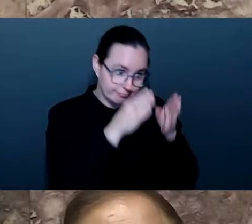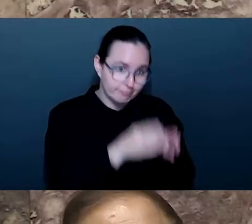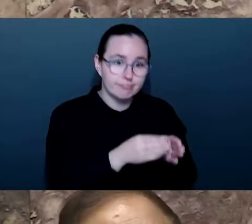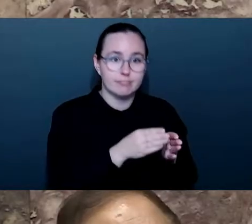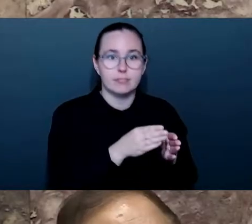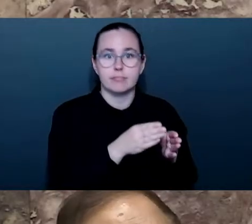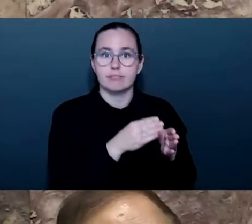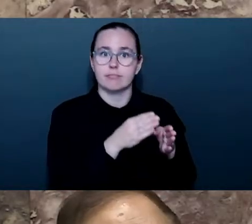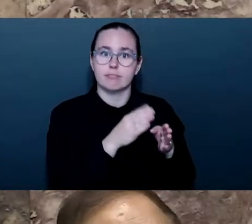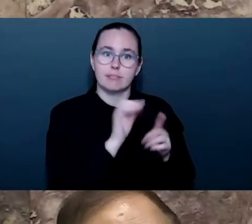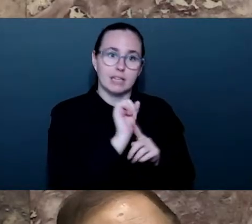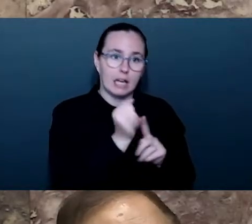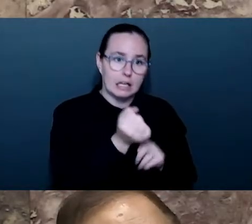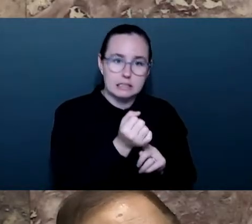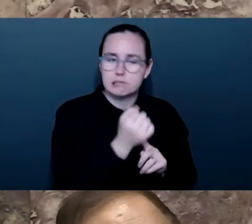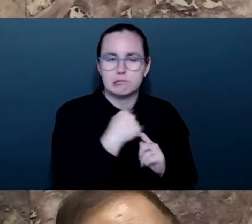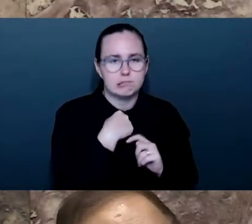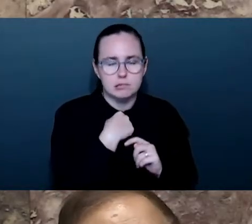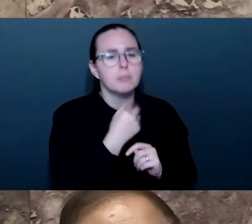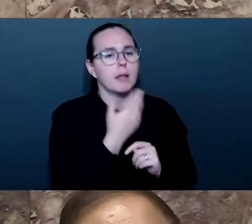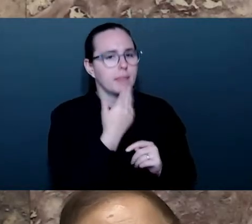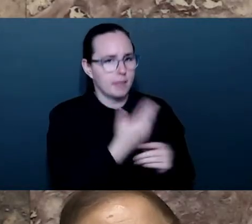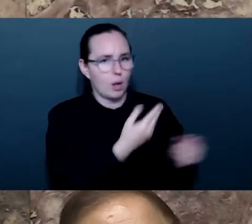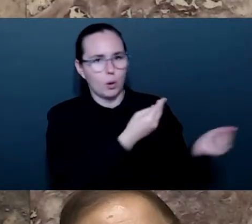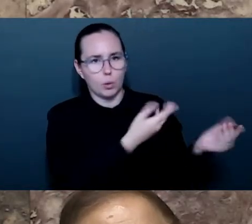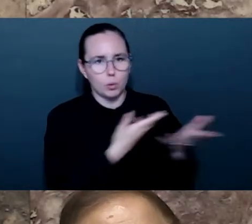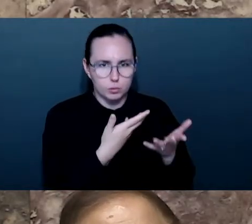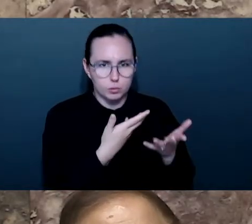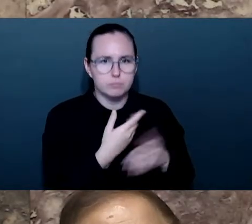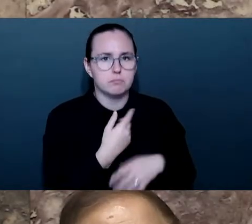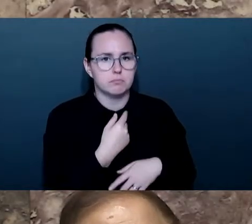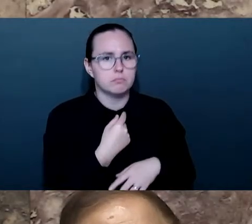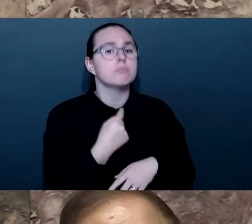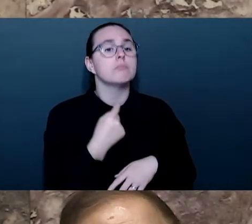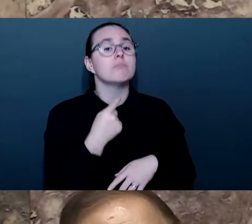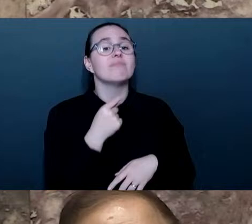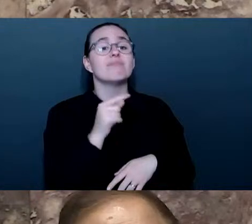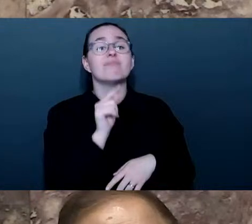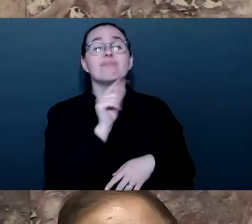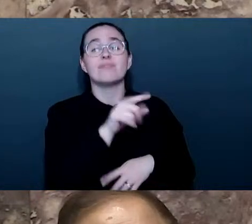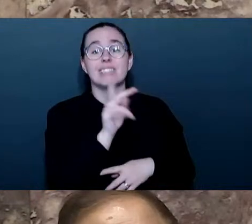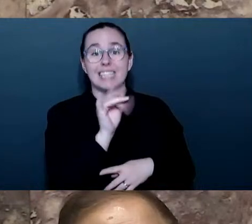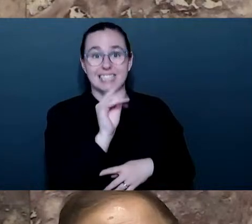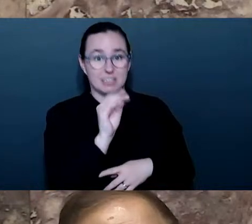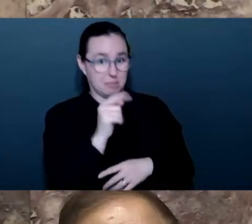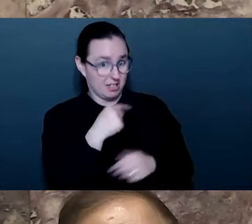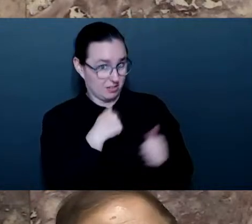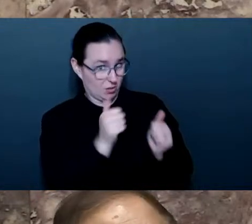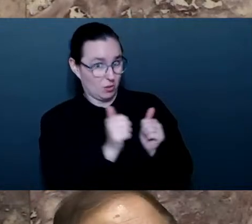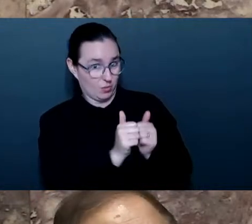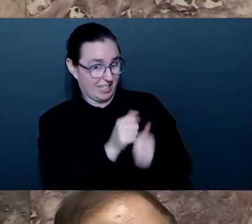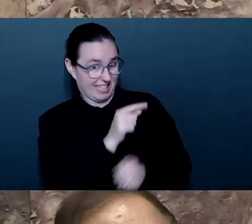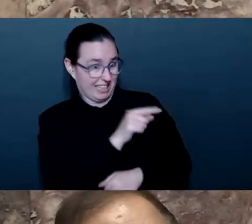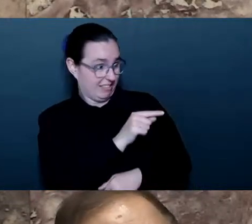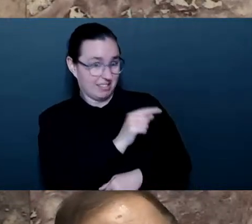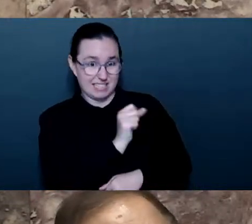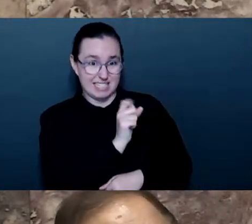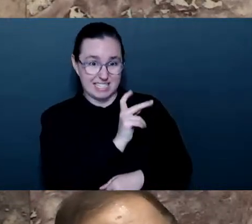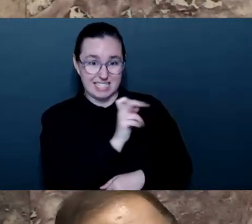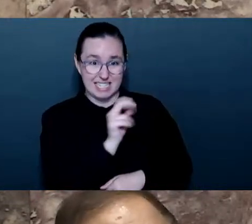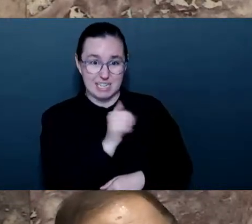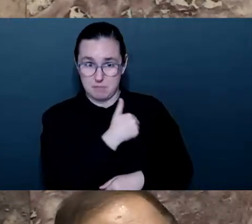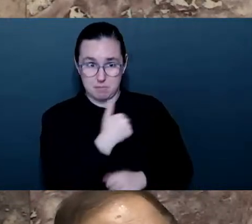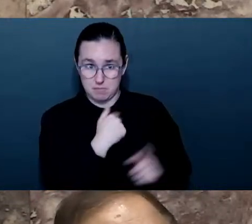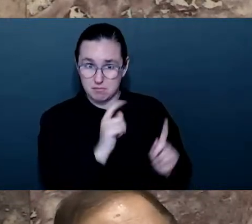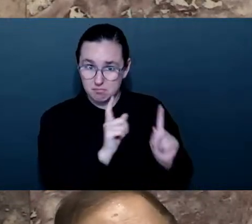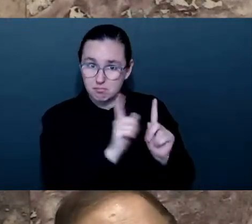was recently up in Kitimat and Terrace with her. Mr. Speaker, I urge the family, any family in a situation like this